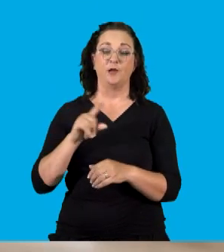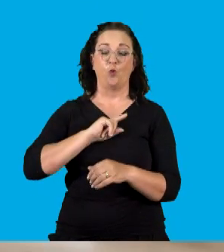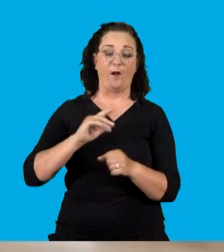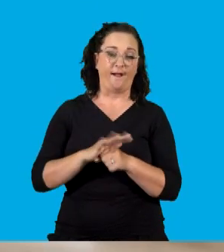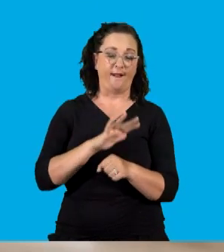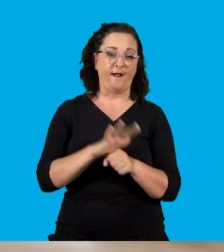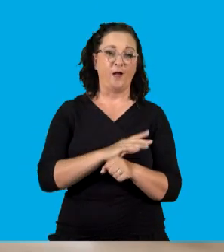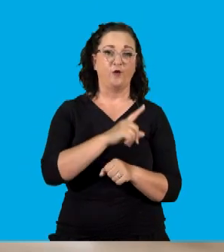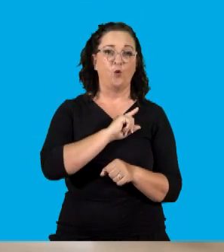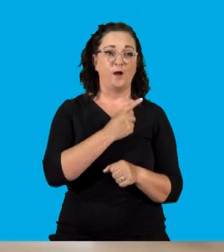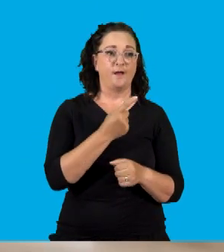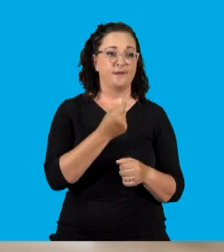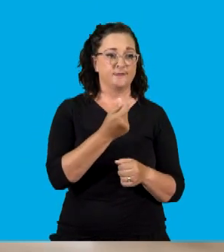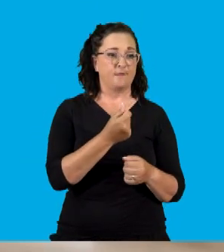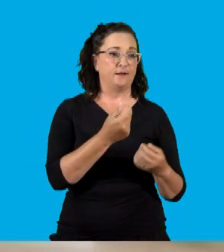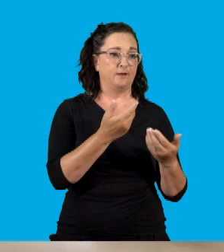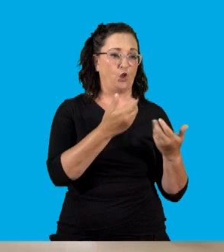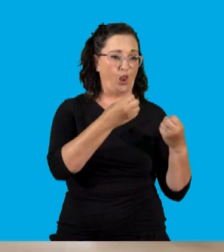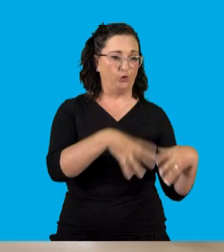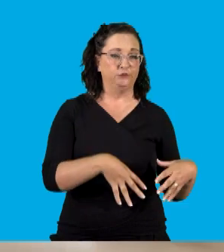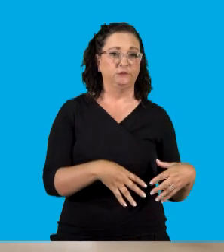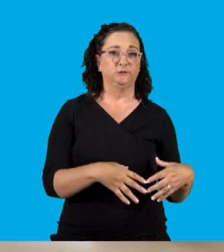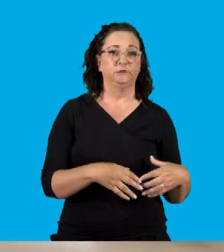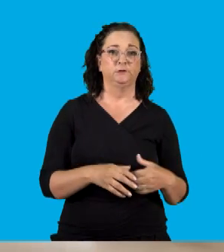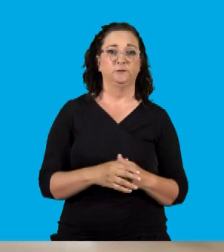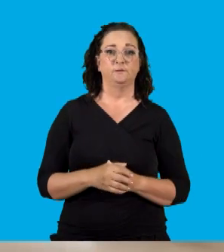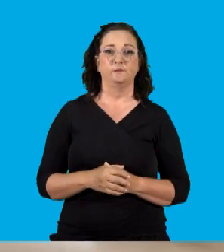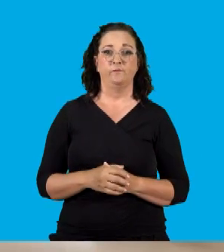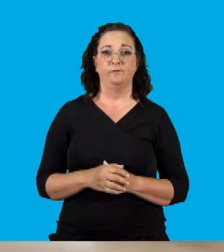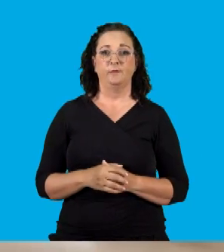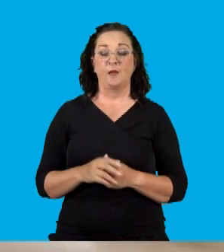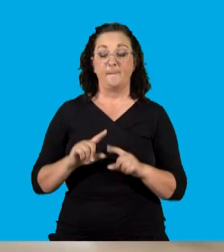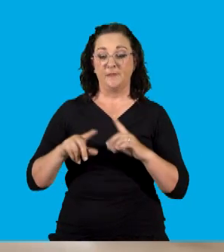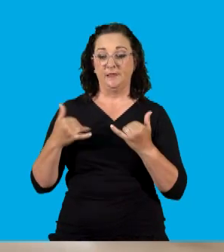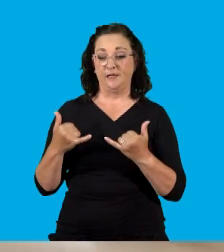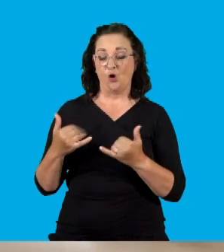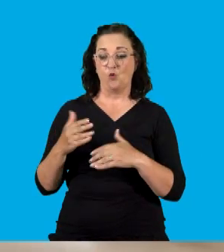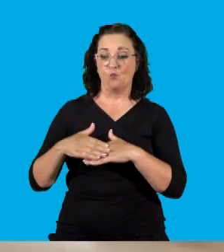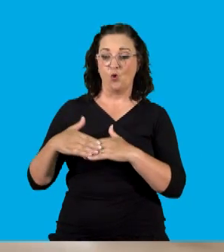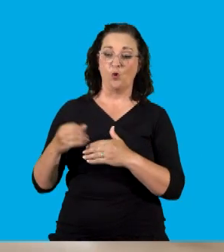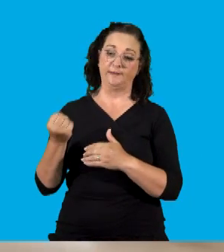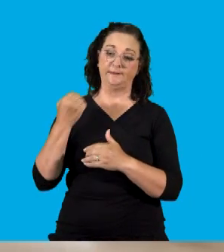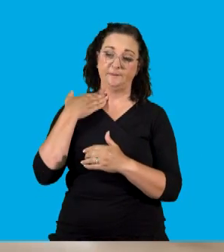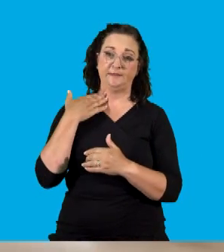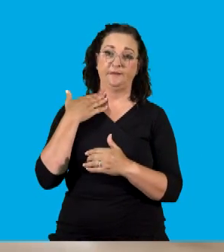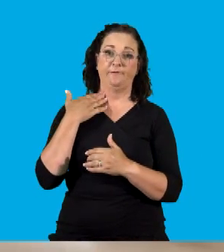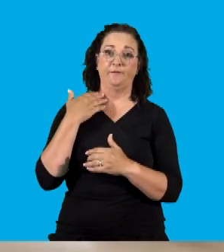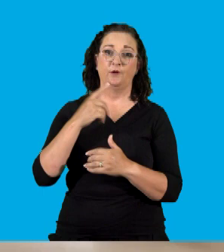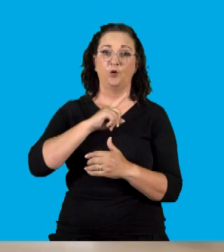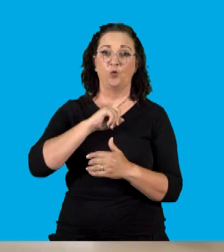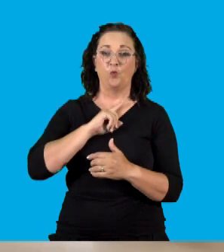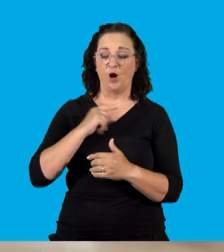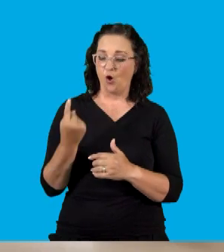to cover for the losses that they have suffered. Meaning now the original products are going to be expensive for those people